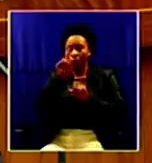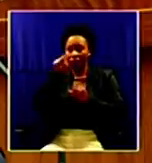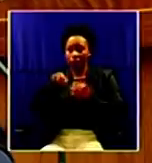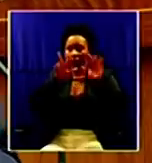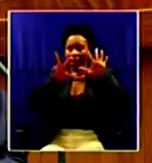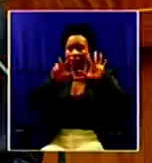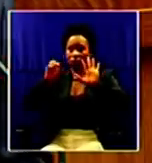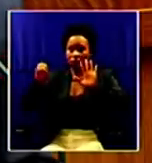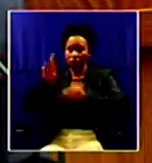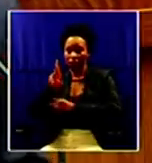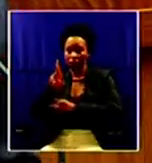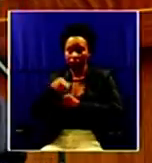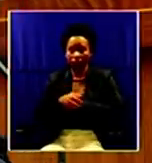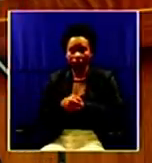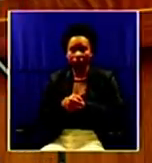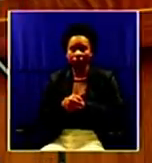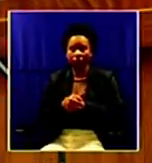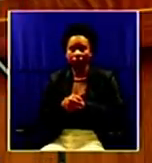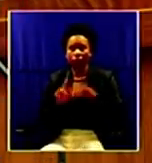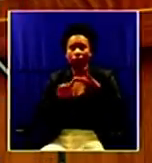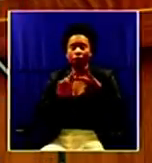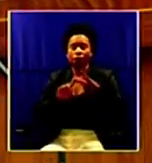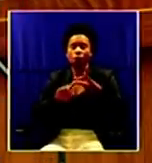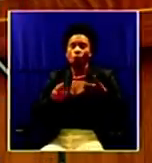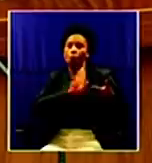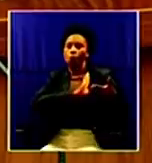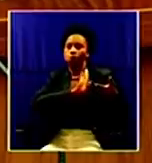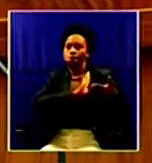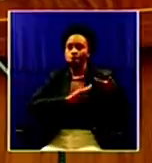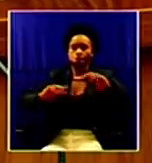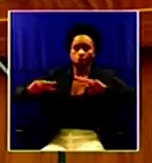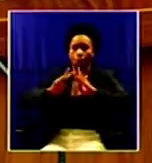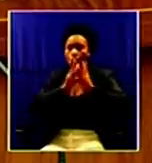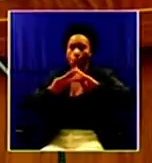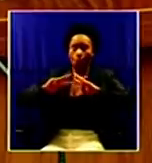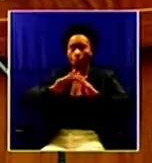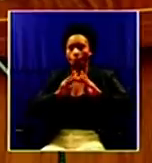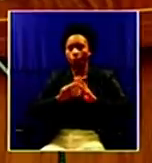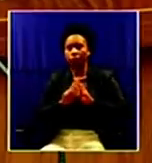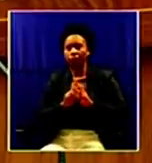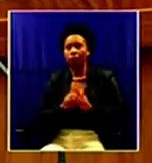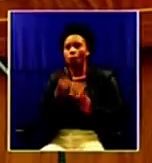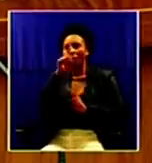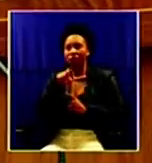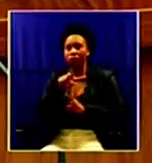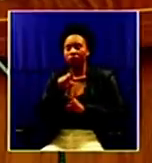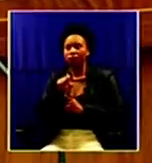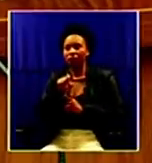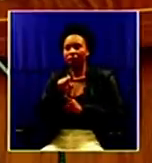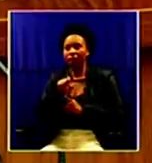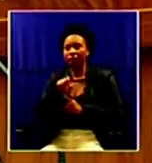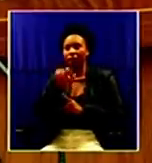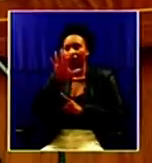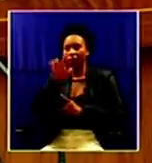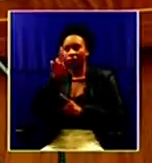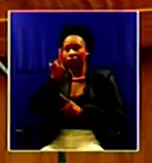rand. The increase for war veterans grant to 1,910 rand. An